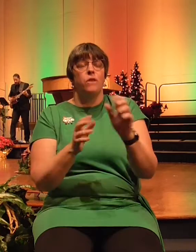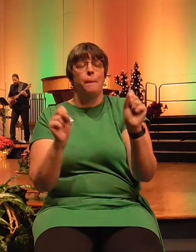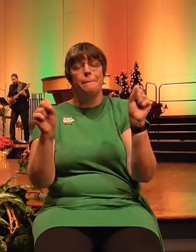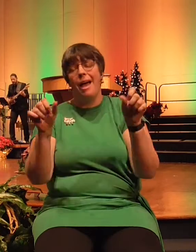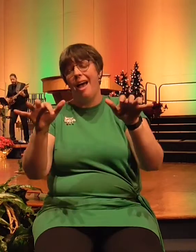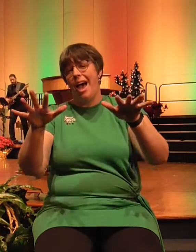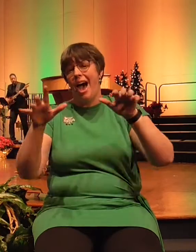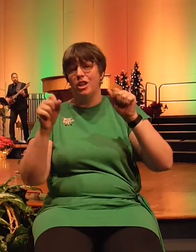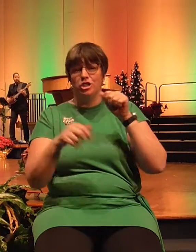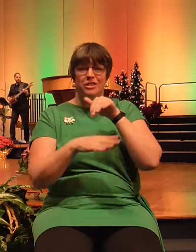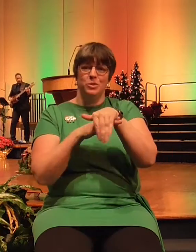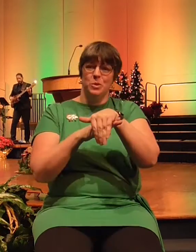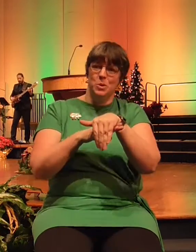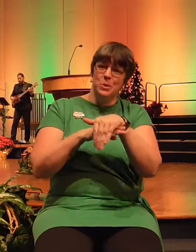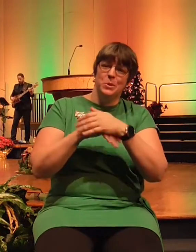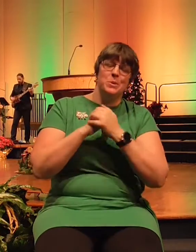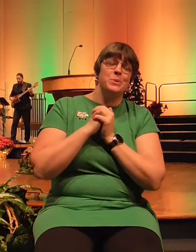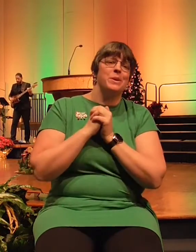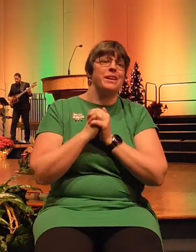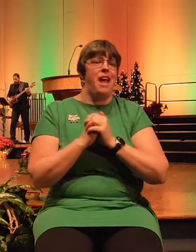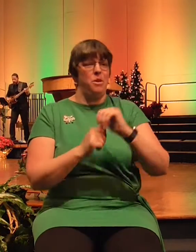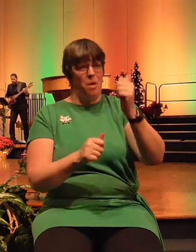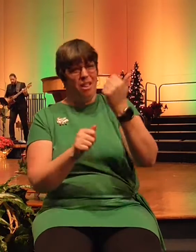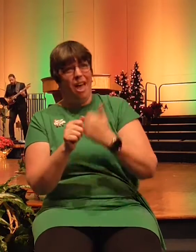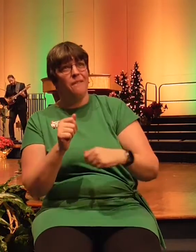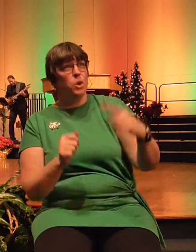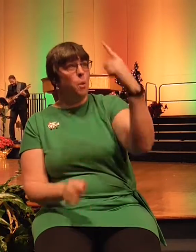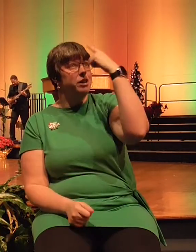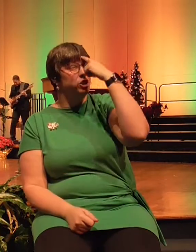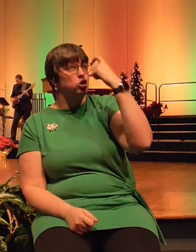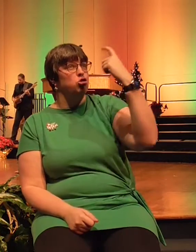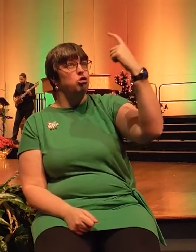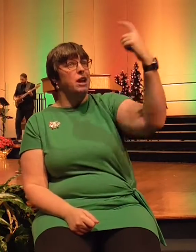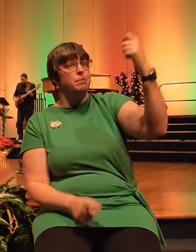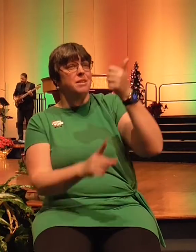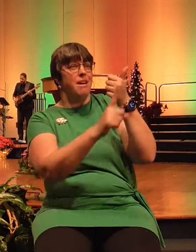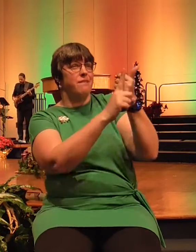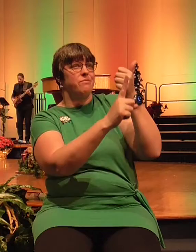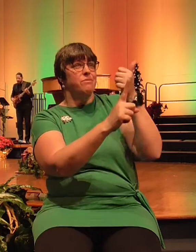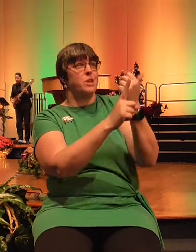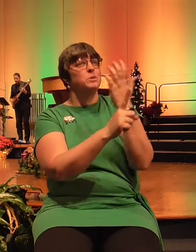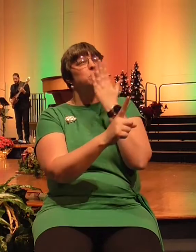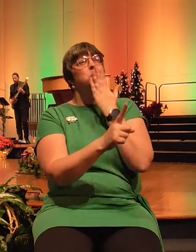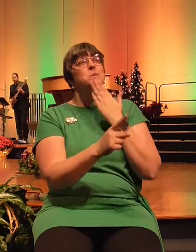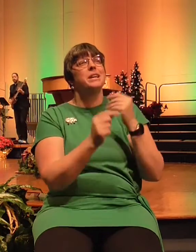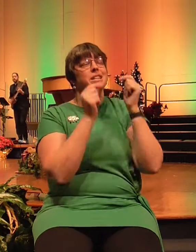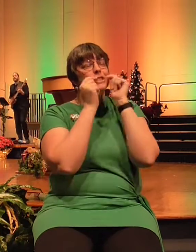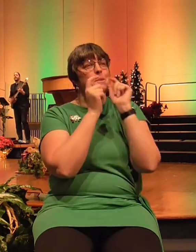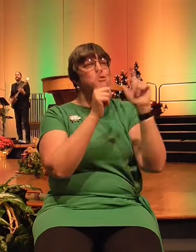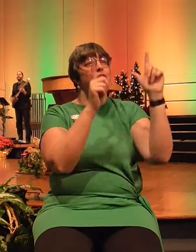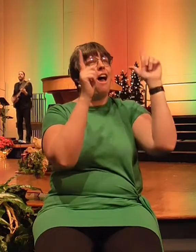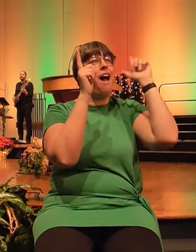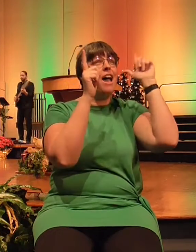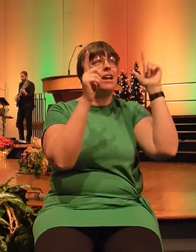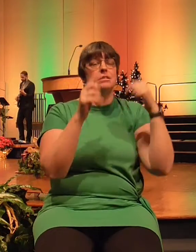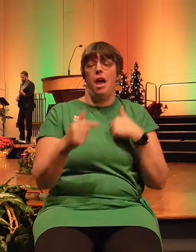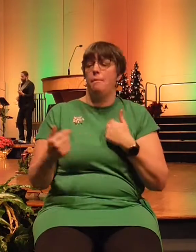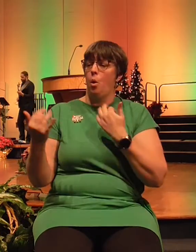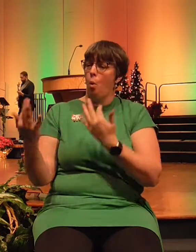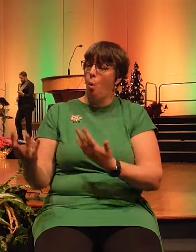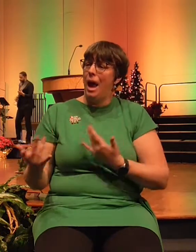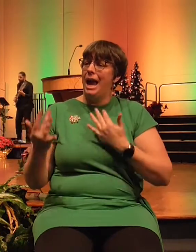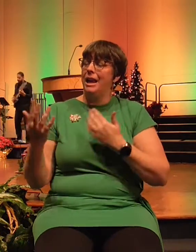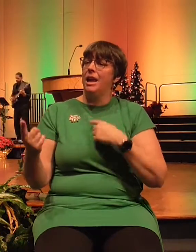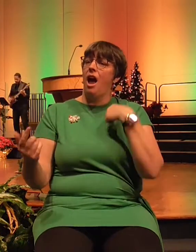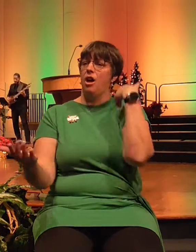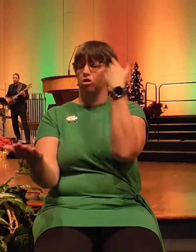tonight. And while everyone dreams of their own sweet surprise, I'm waiting on